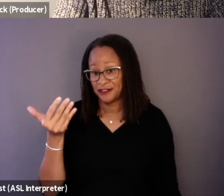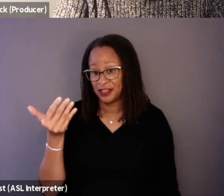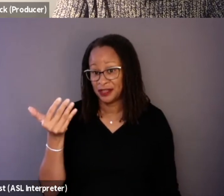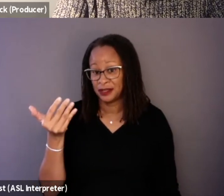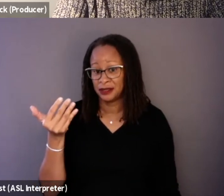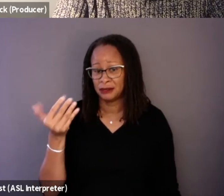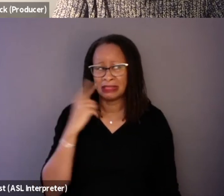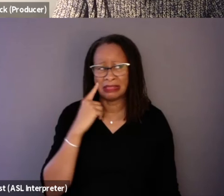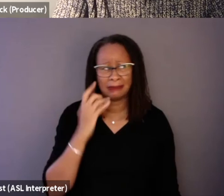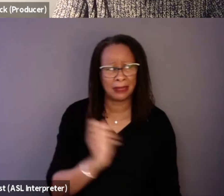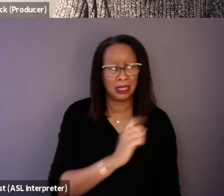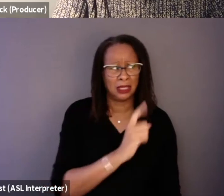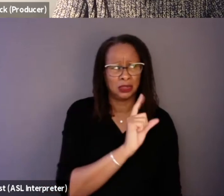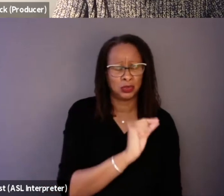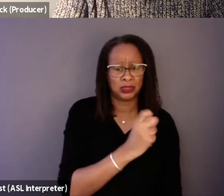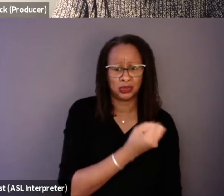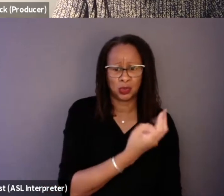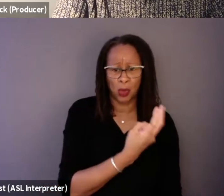and then